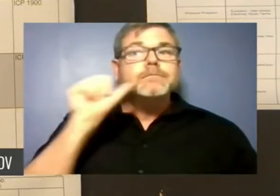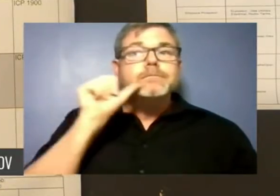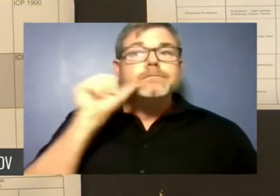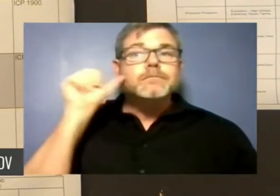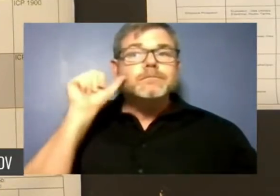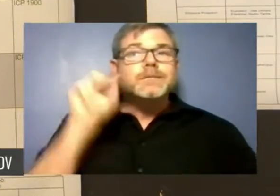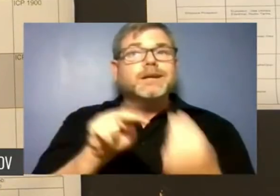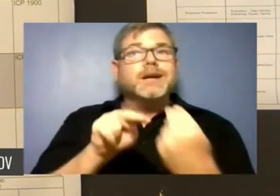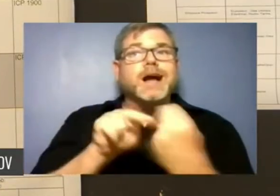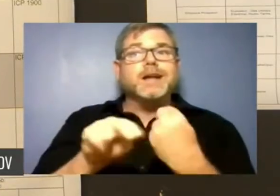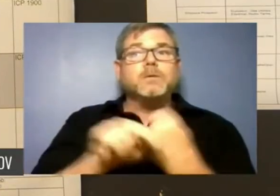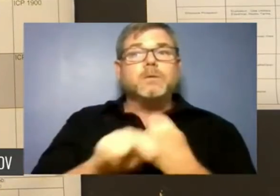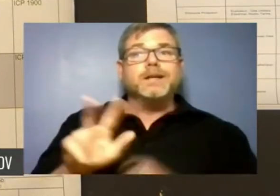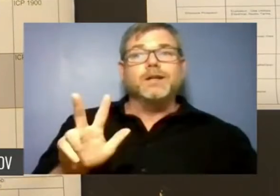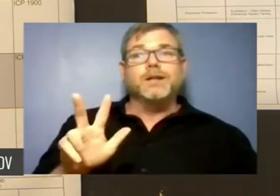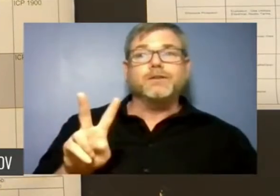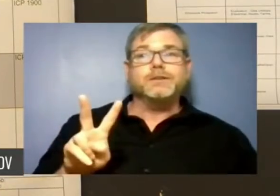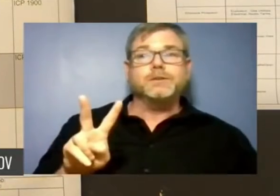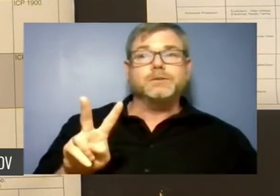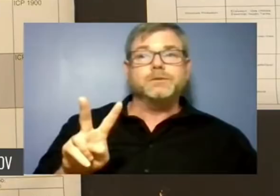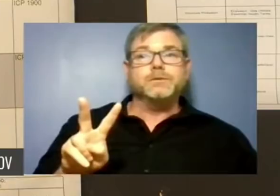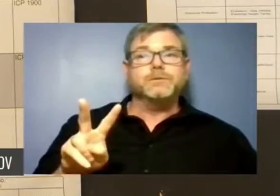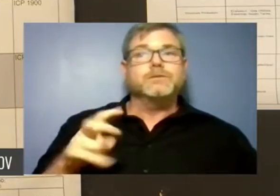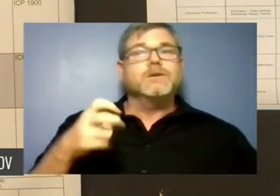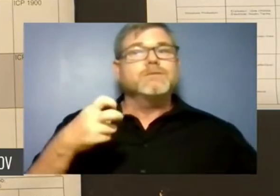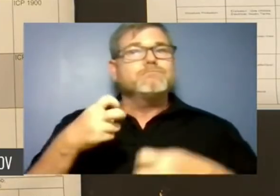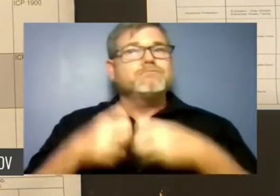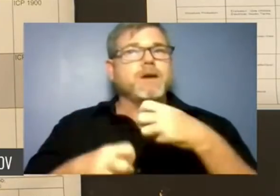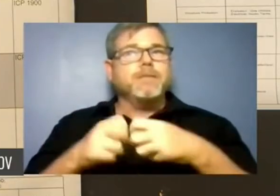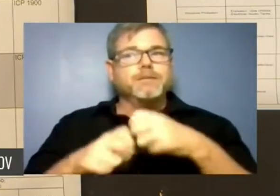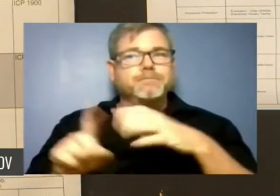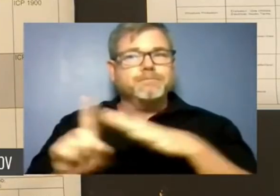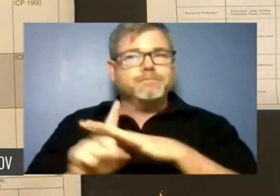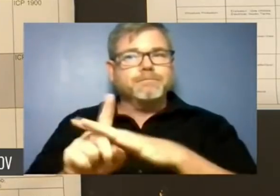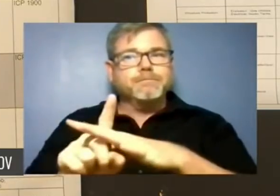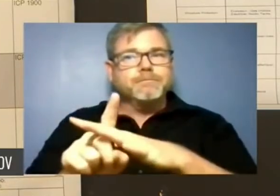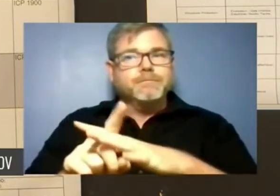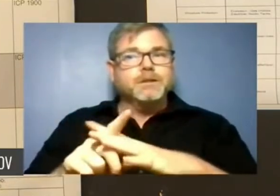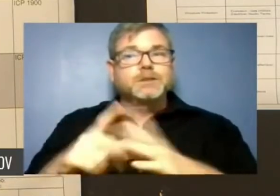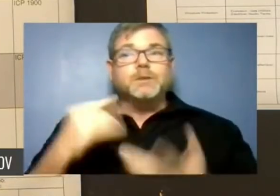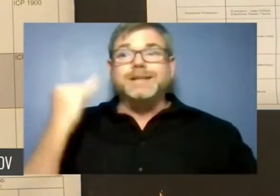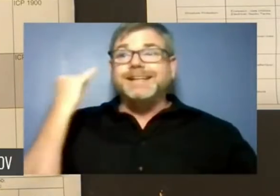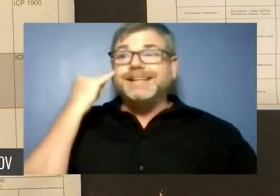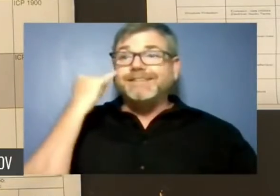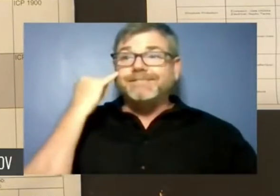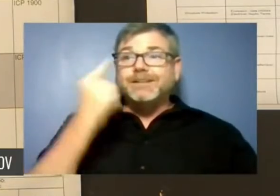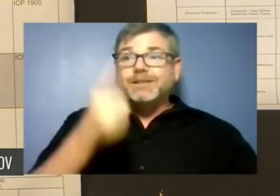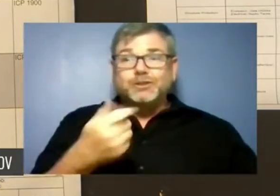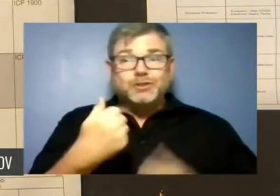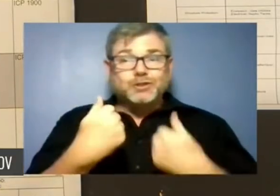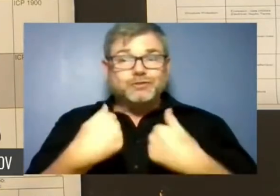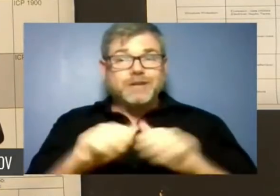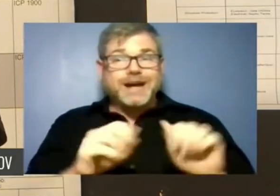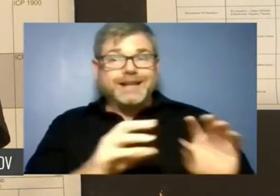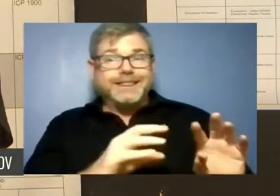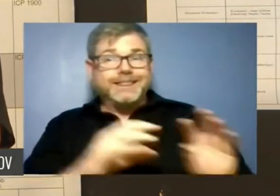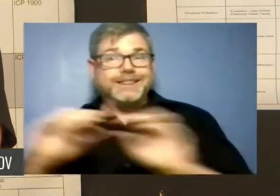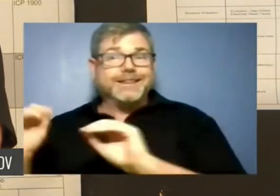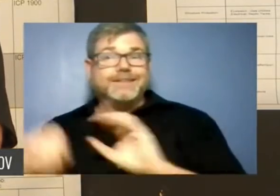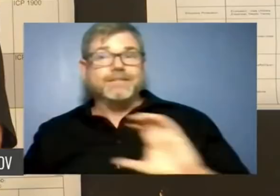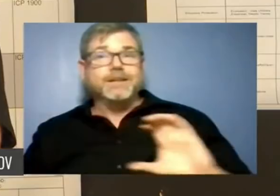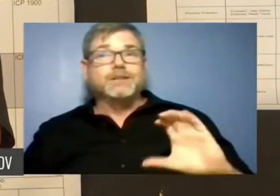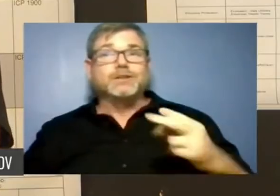conditions continue. So I want to remind folks that if you're trying to travel out of Chester, be cautious of the road conditions on Highway